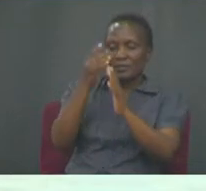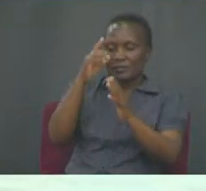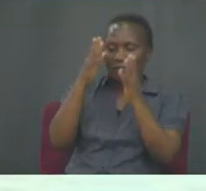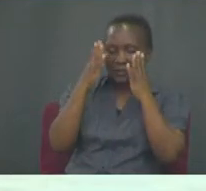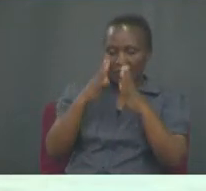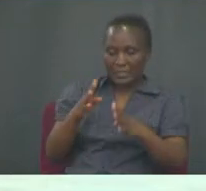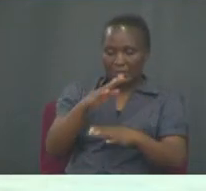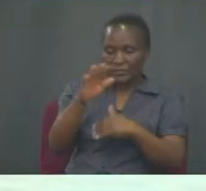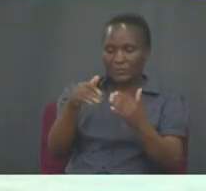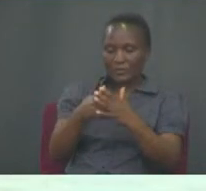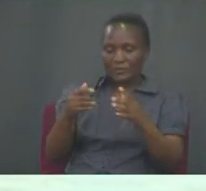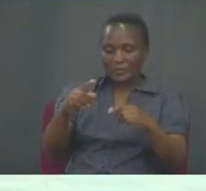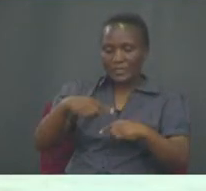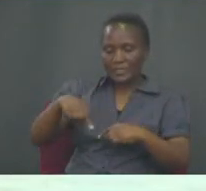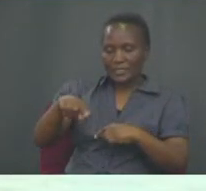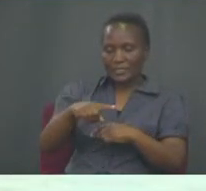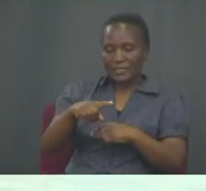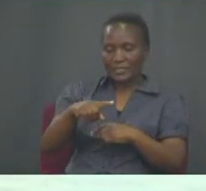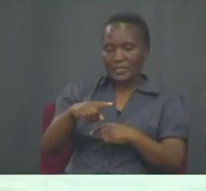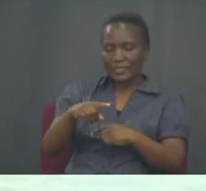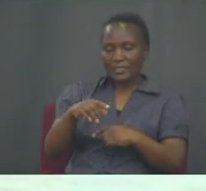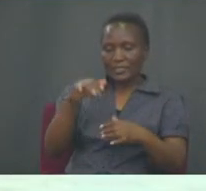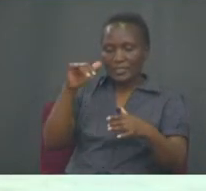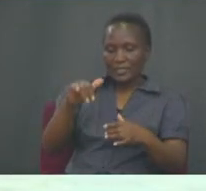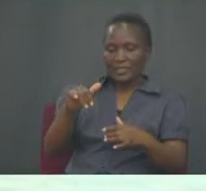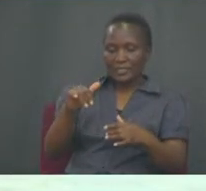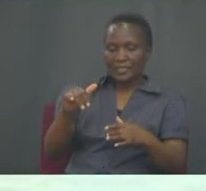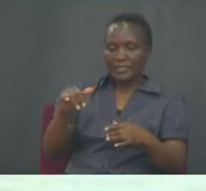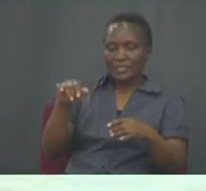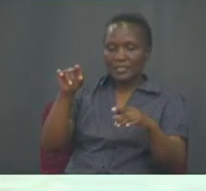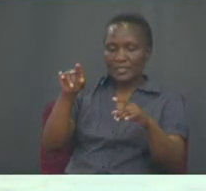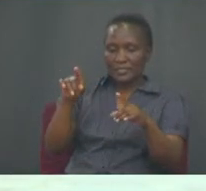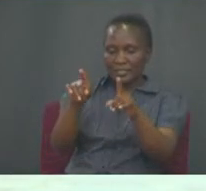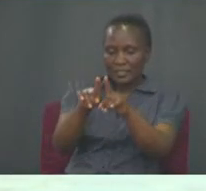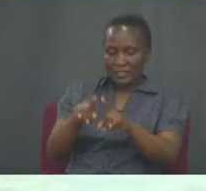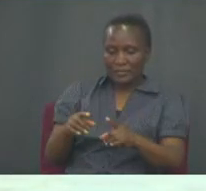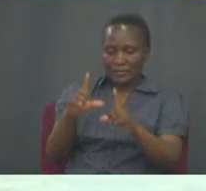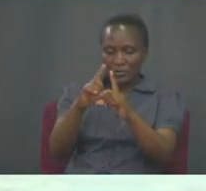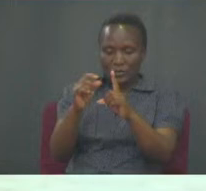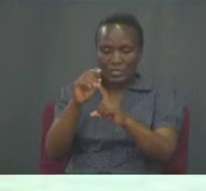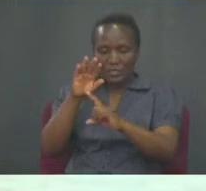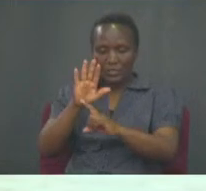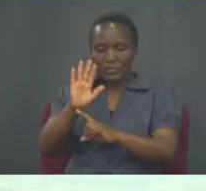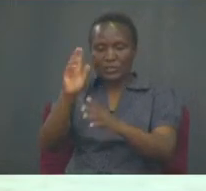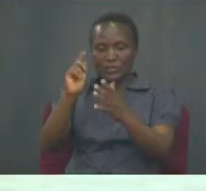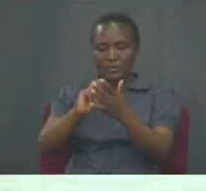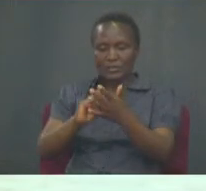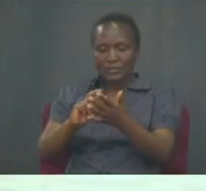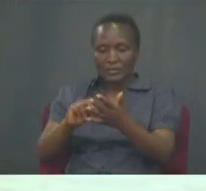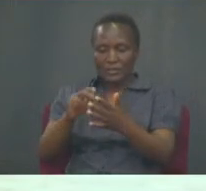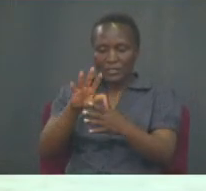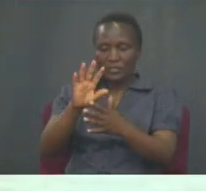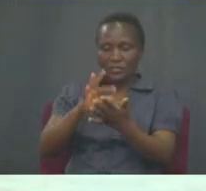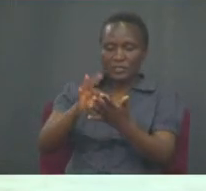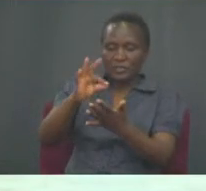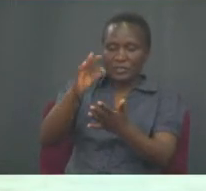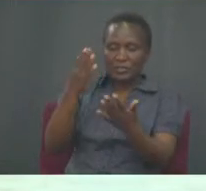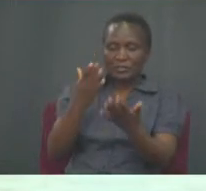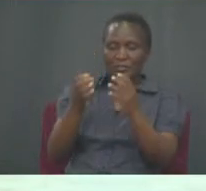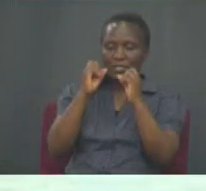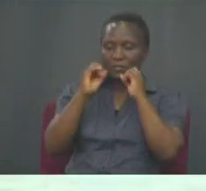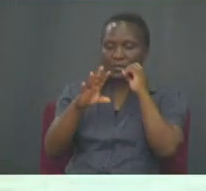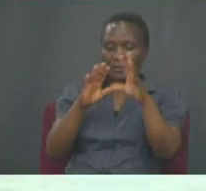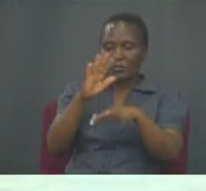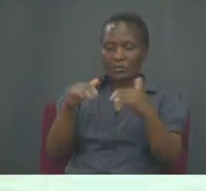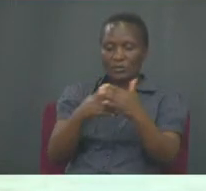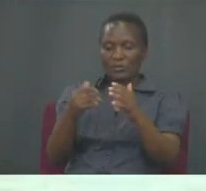blessings for all of us, that as your word will be read, your spirit may speak to all of